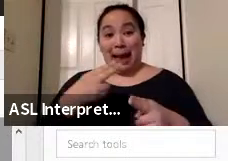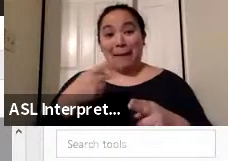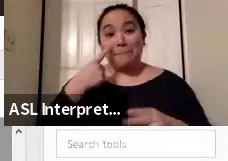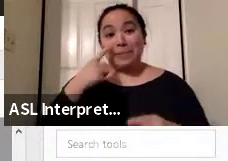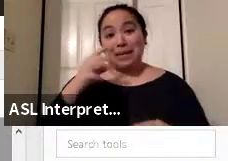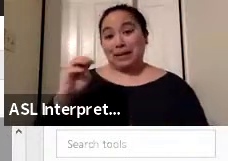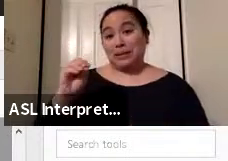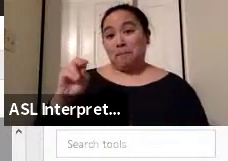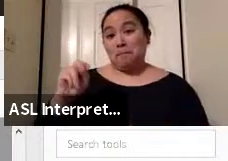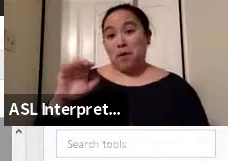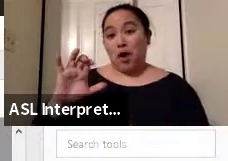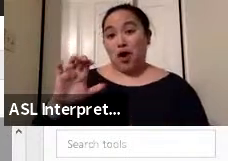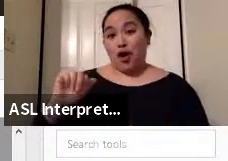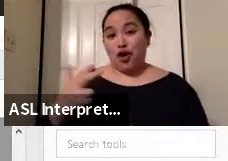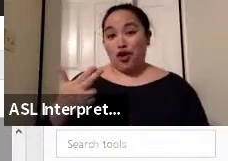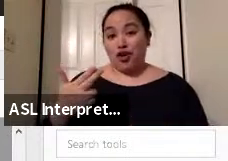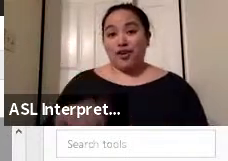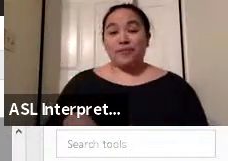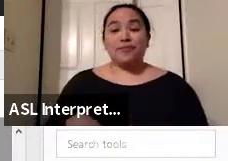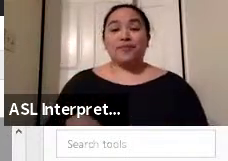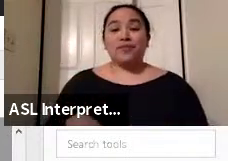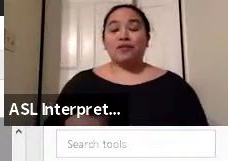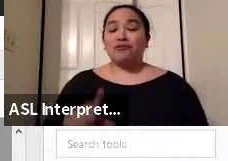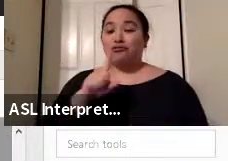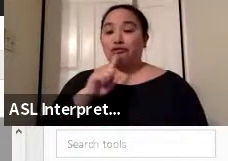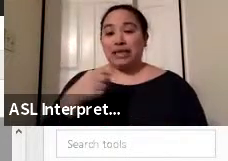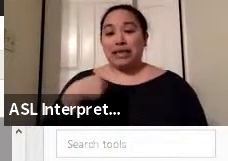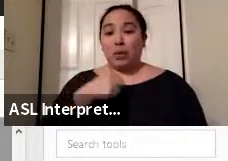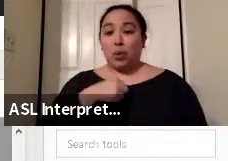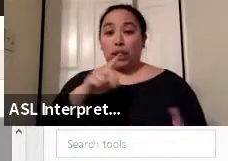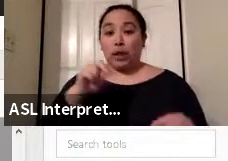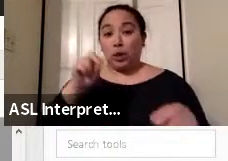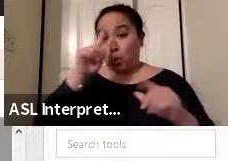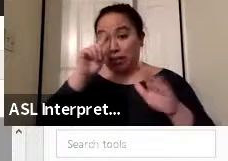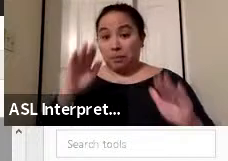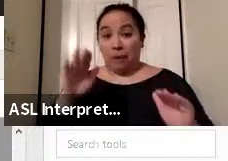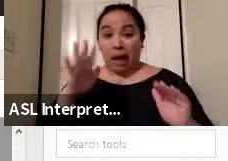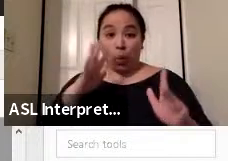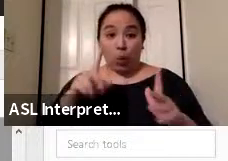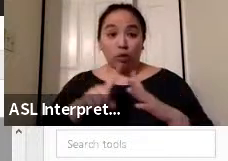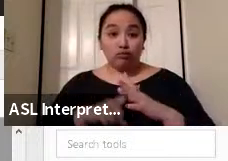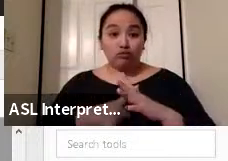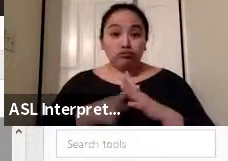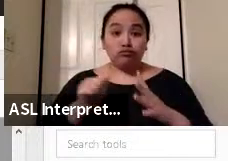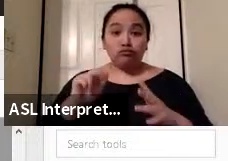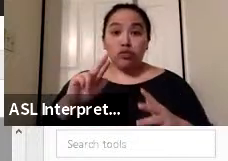Chinatown. We expect at this point construction to be completed in August of